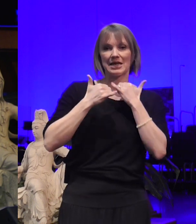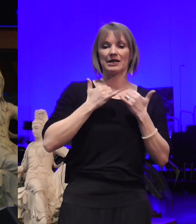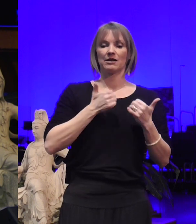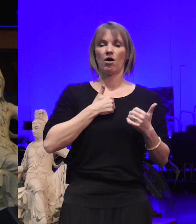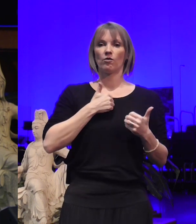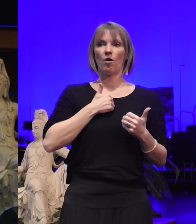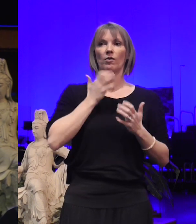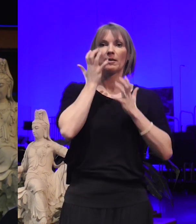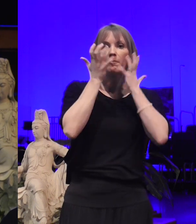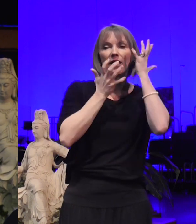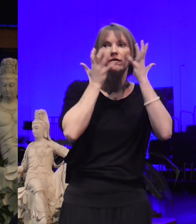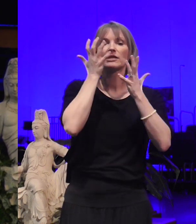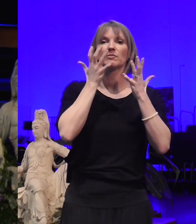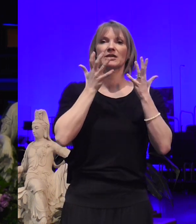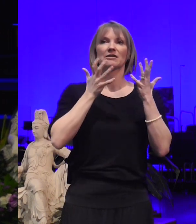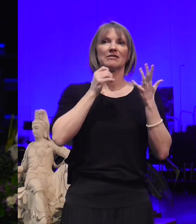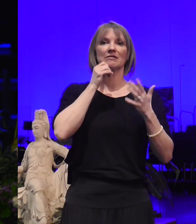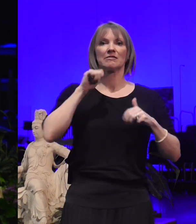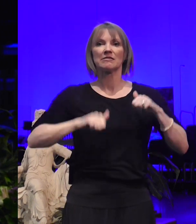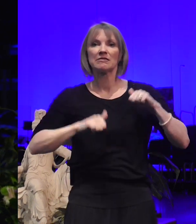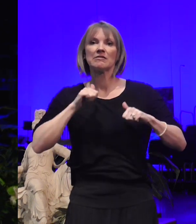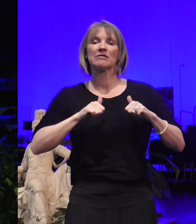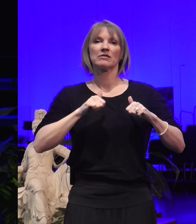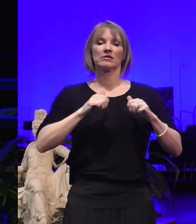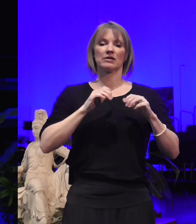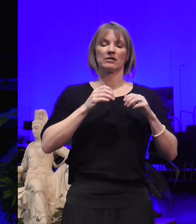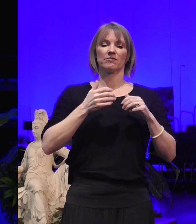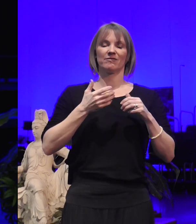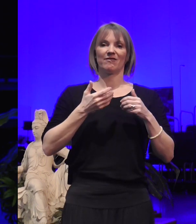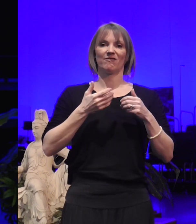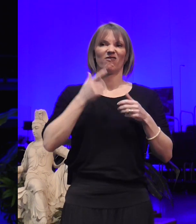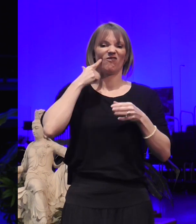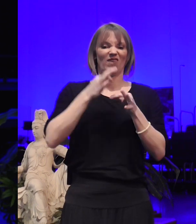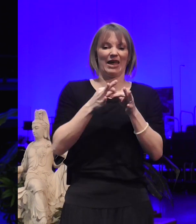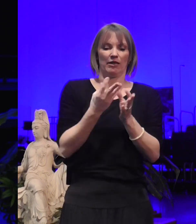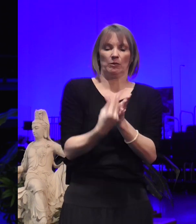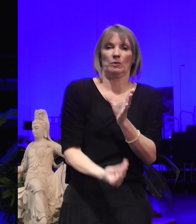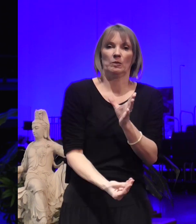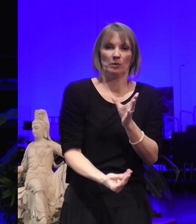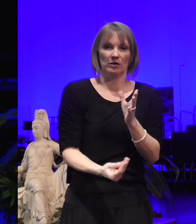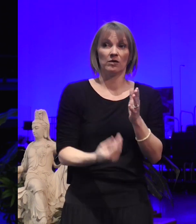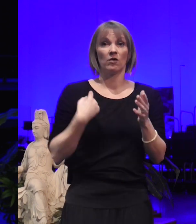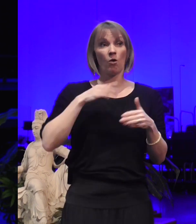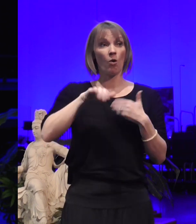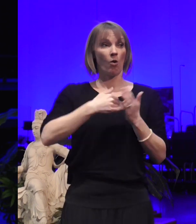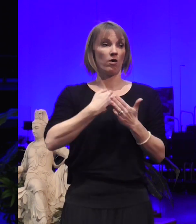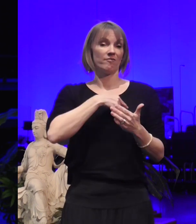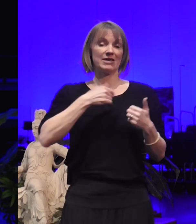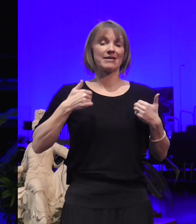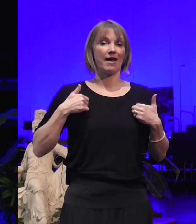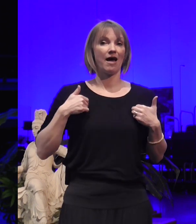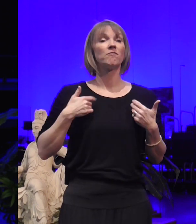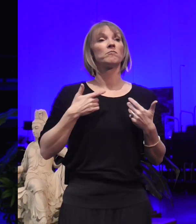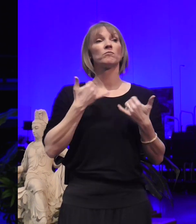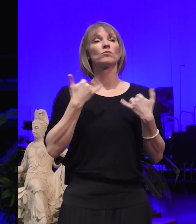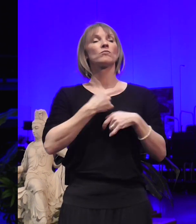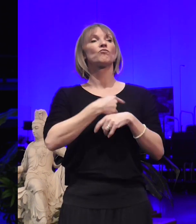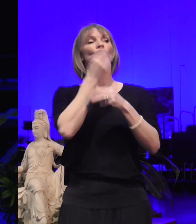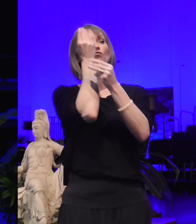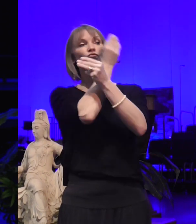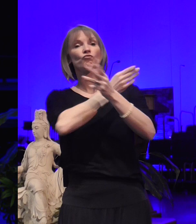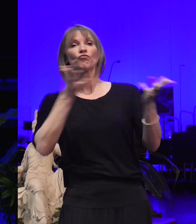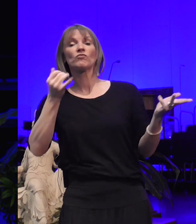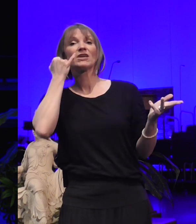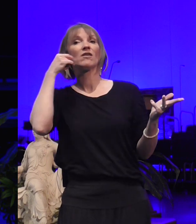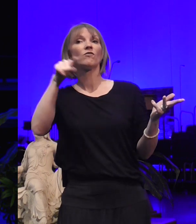embarrassments, uncertainties, lack of faith. We all have them. And what I would say to you today is